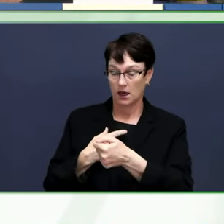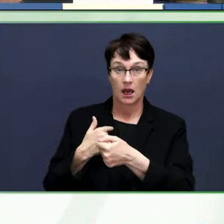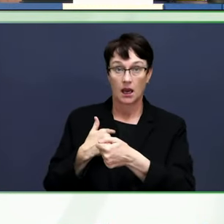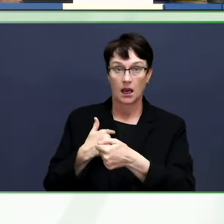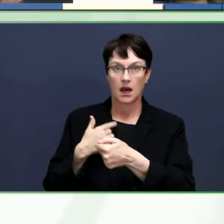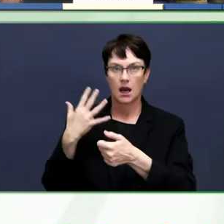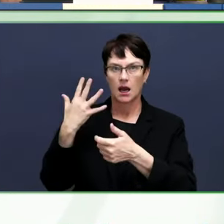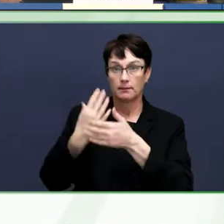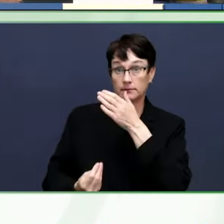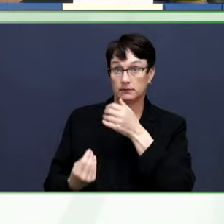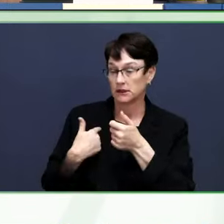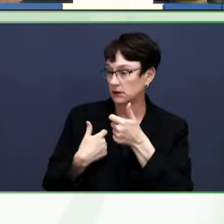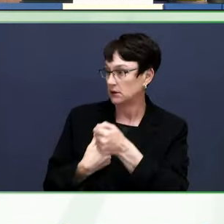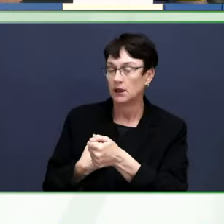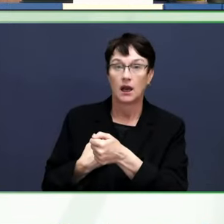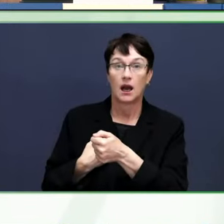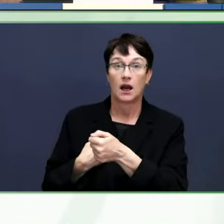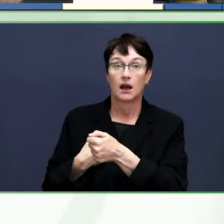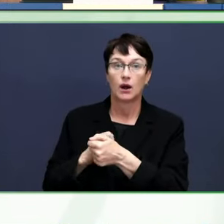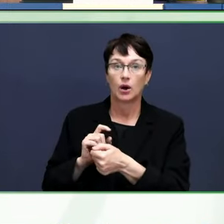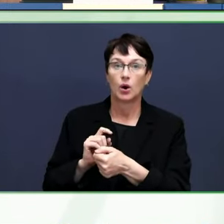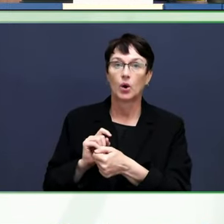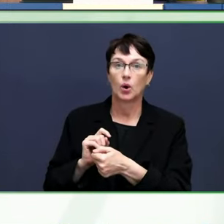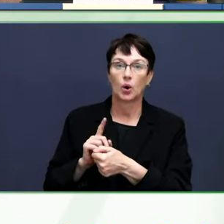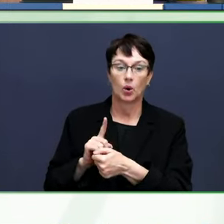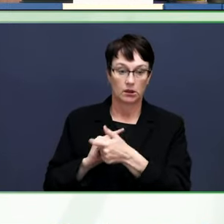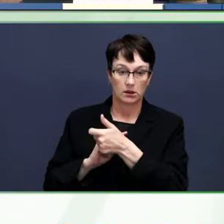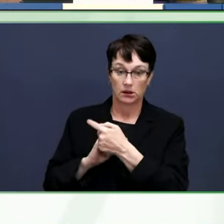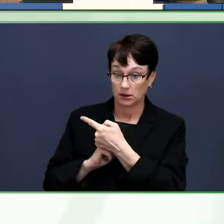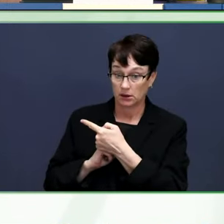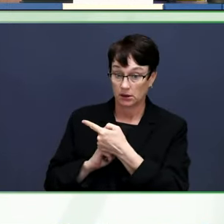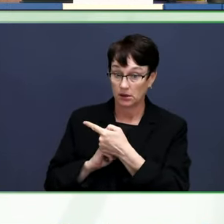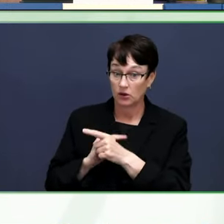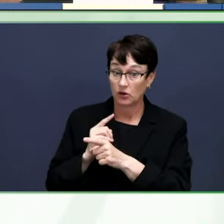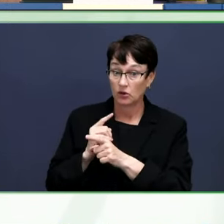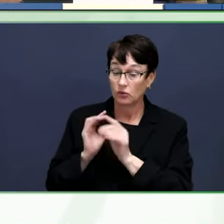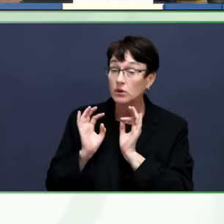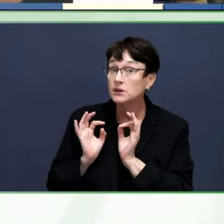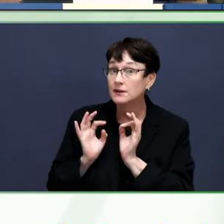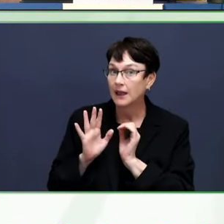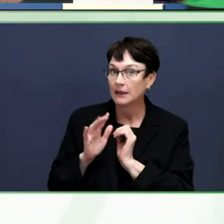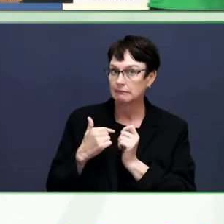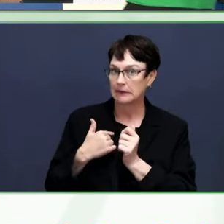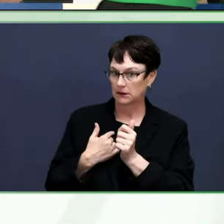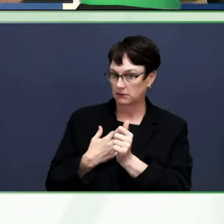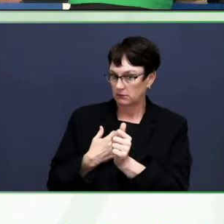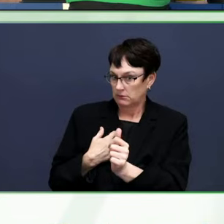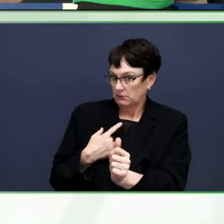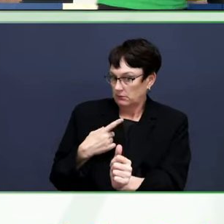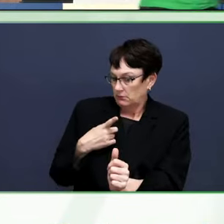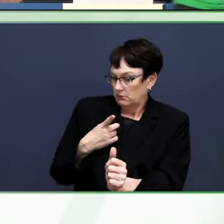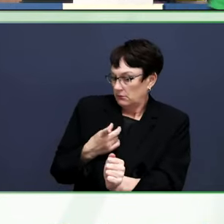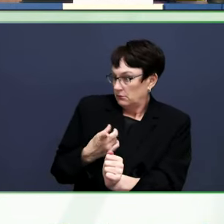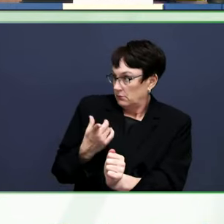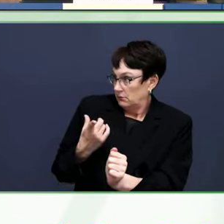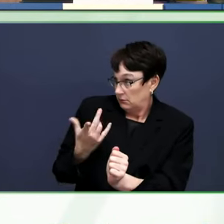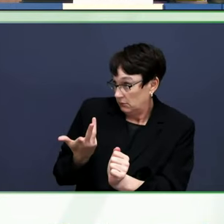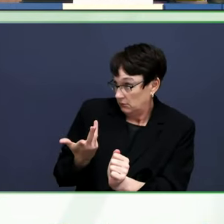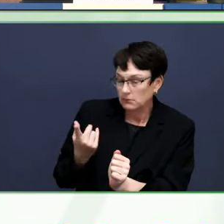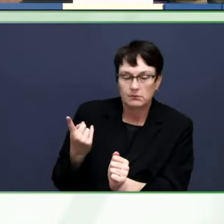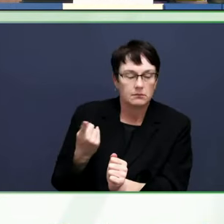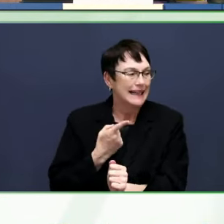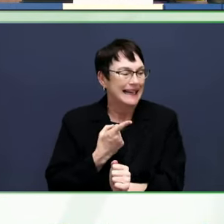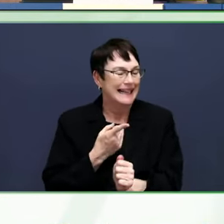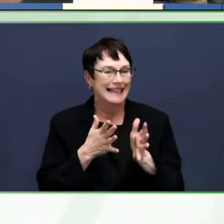Or is it this one? Is it that one? Yes, exactly. So I press Here, I got it. Yeah. Perfect, thanks. We manage it.